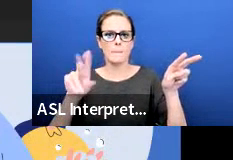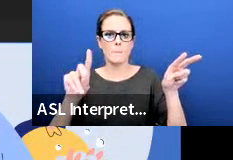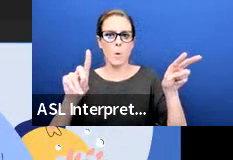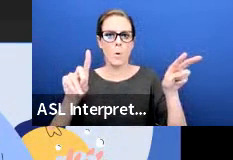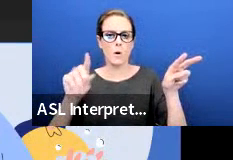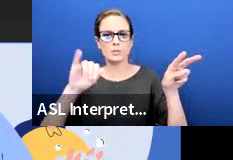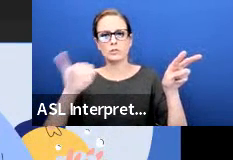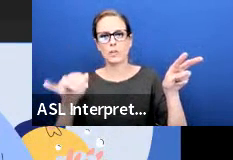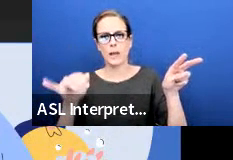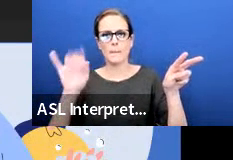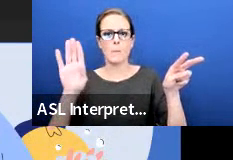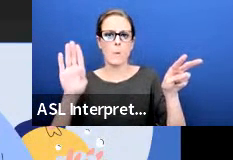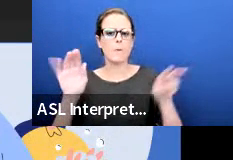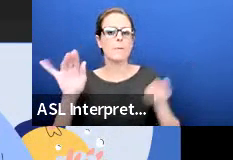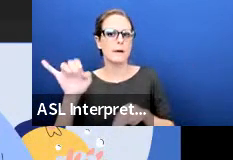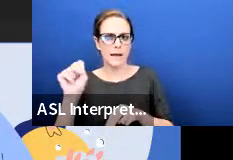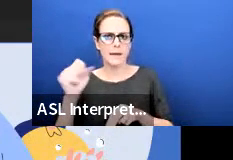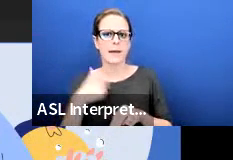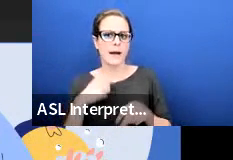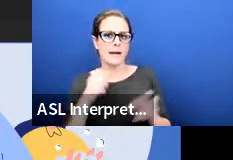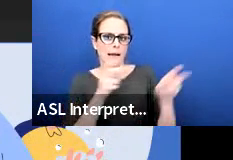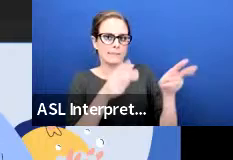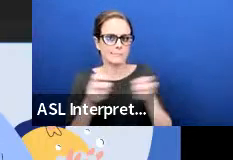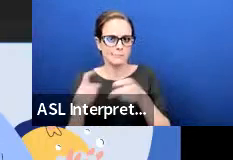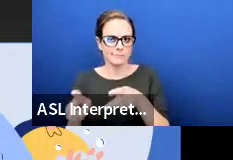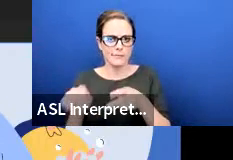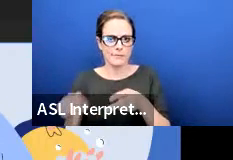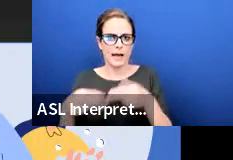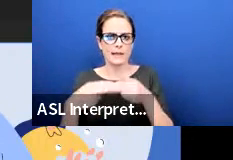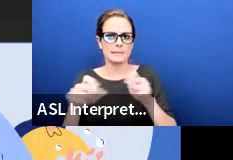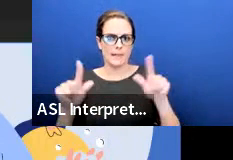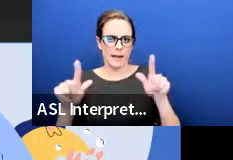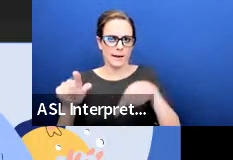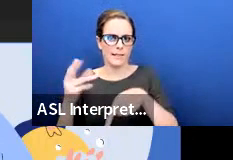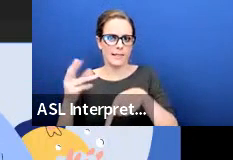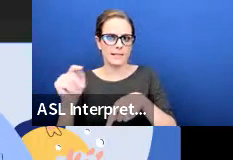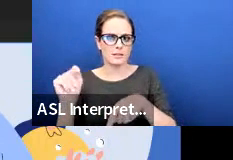can drop this in the chat too as well. Thank you.